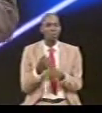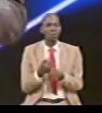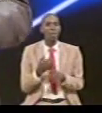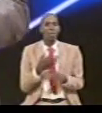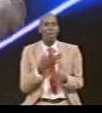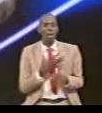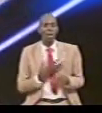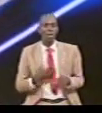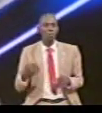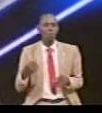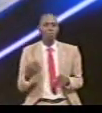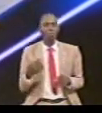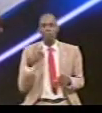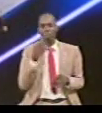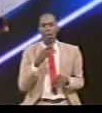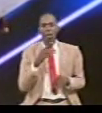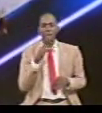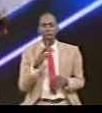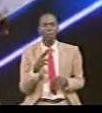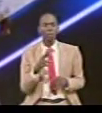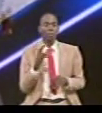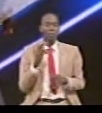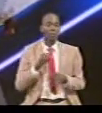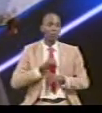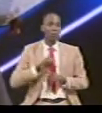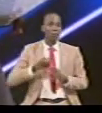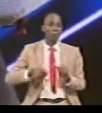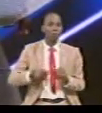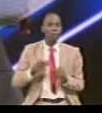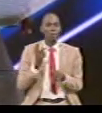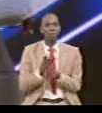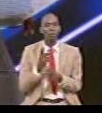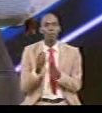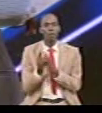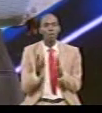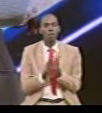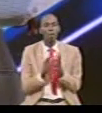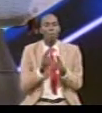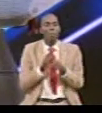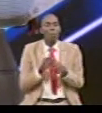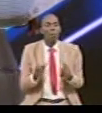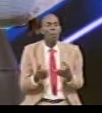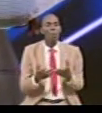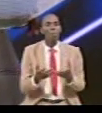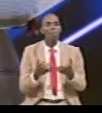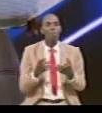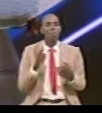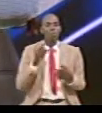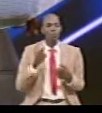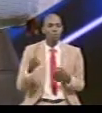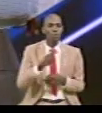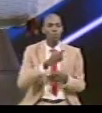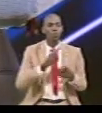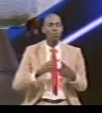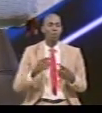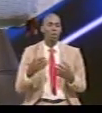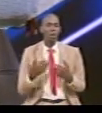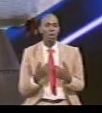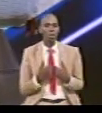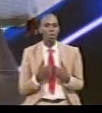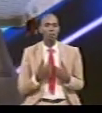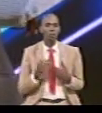law, but the desire to have you circumcised, that they